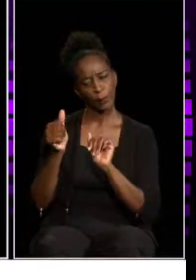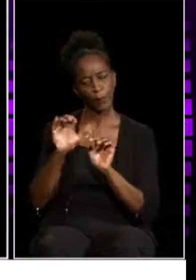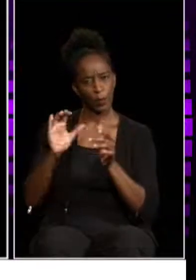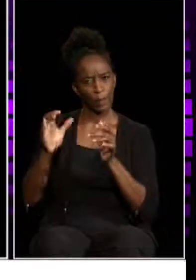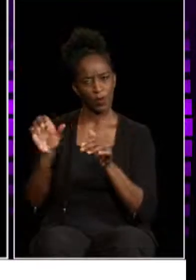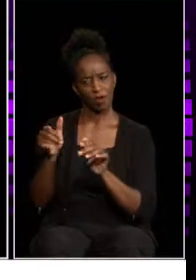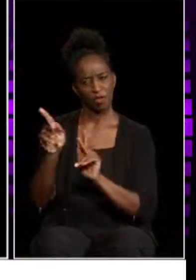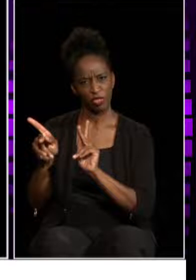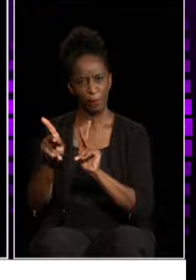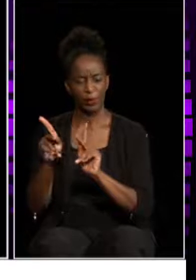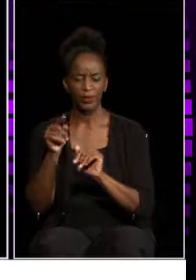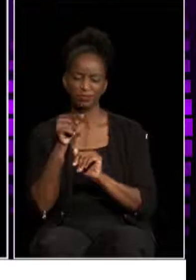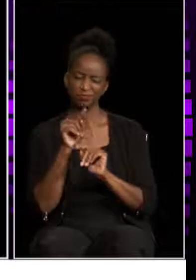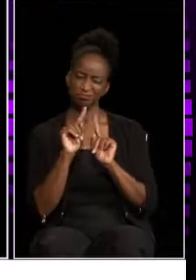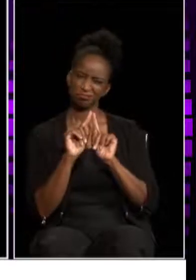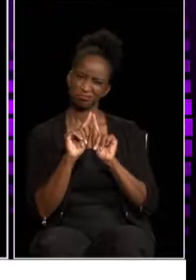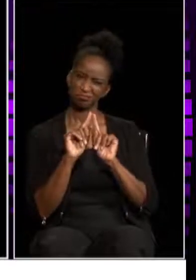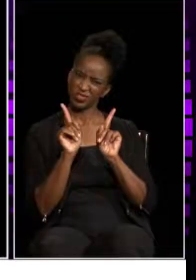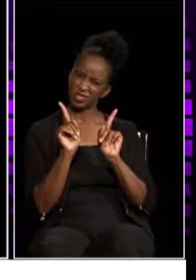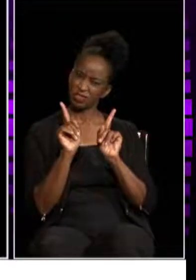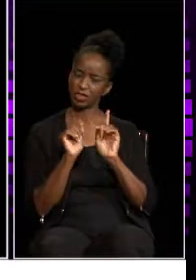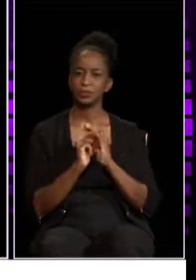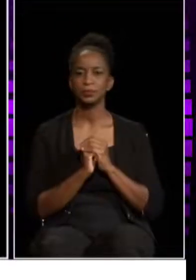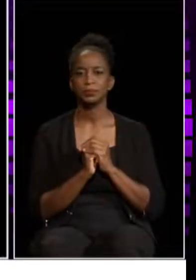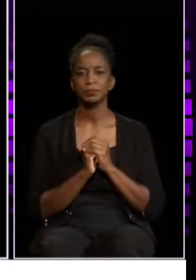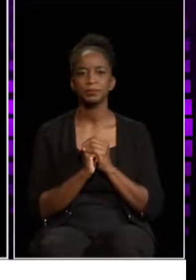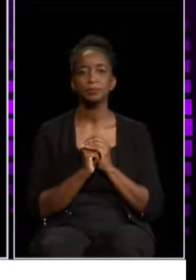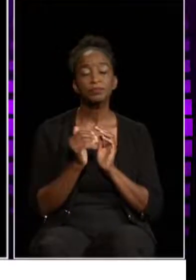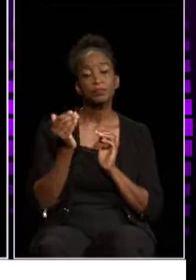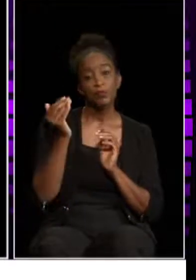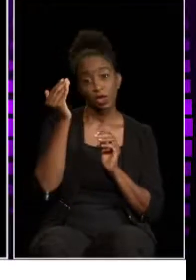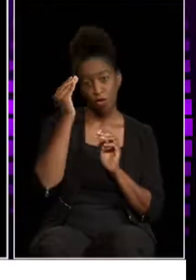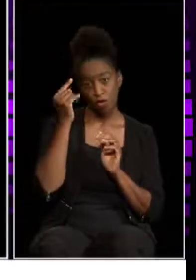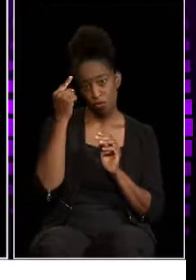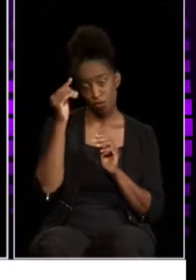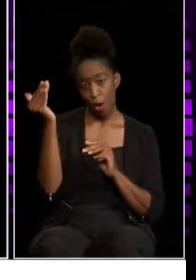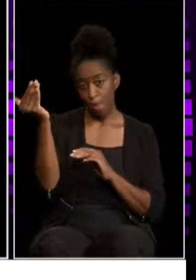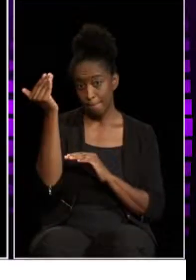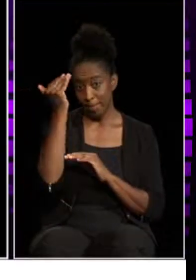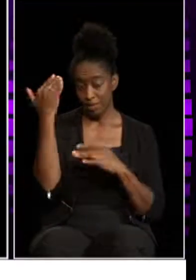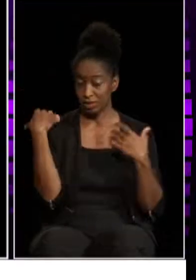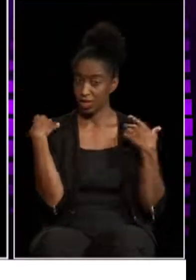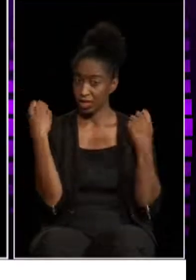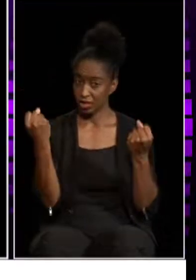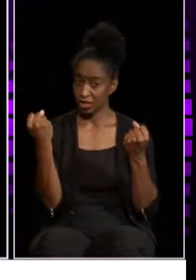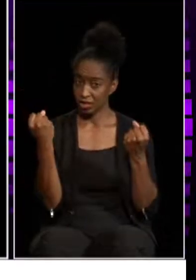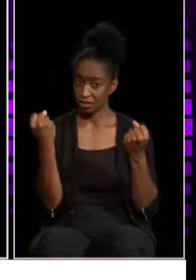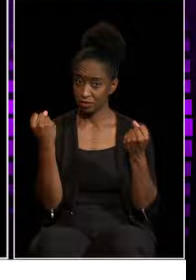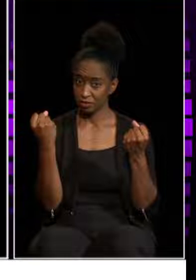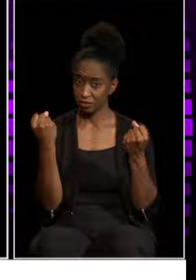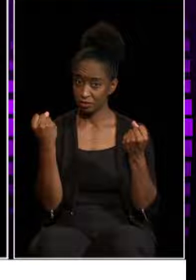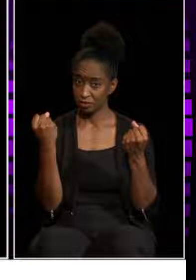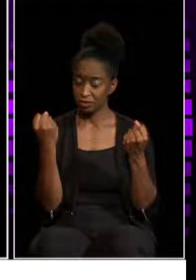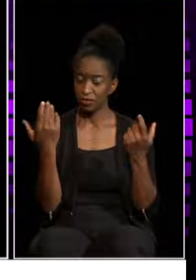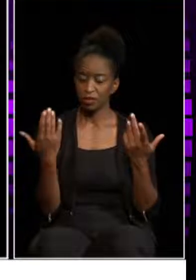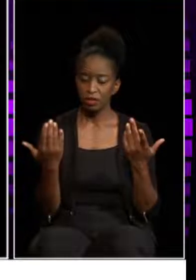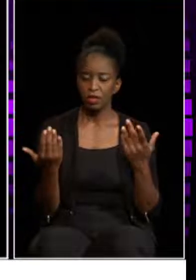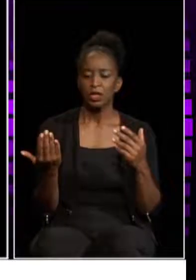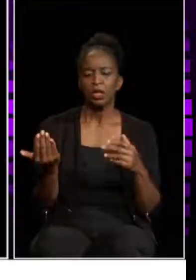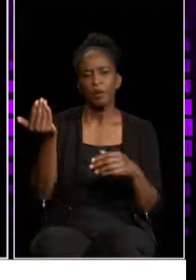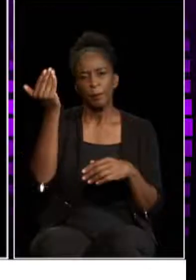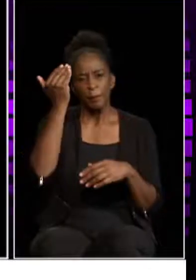mental health is that sometimes it is, as in the cause, remember the causes of mental ill health are not